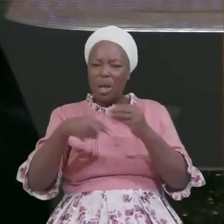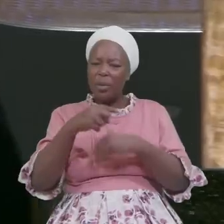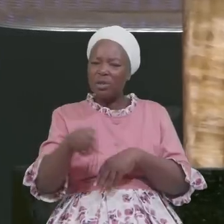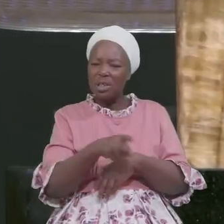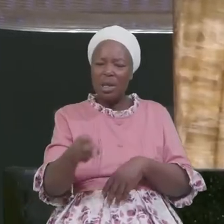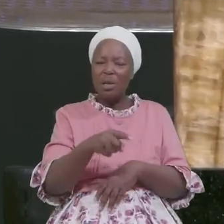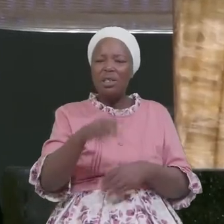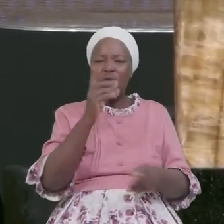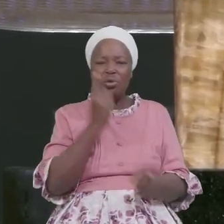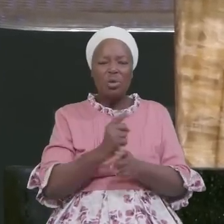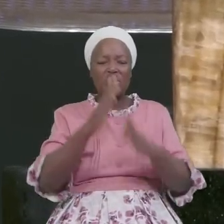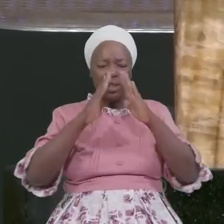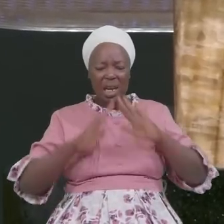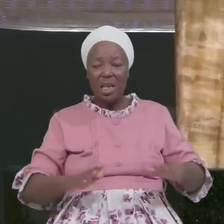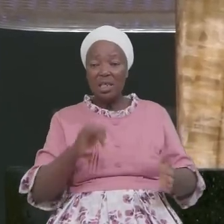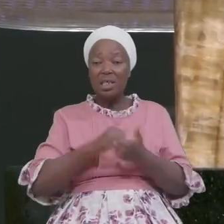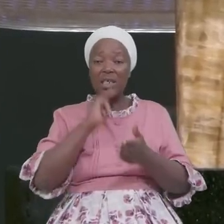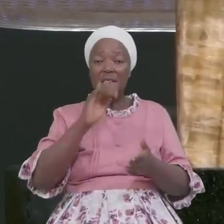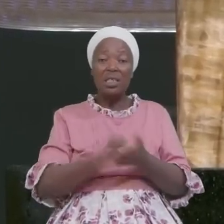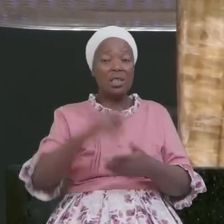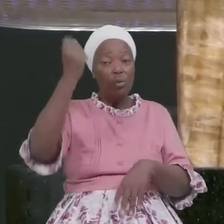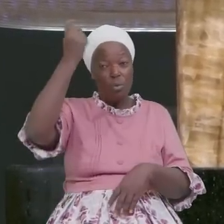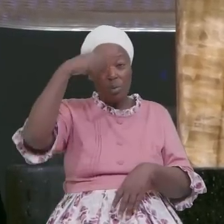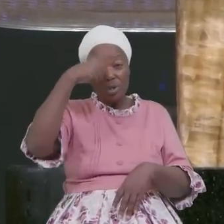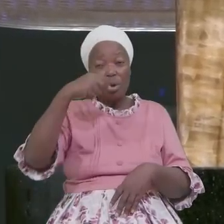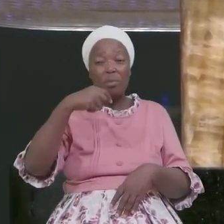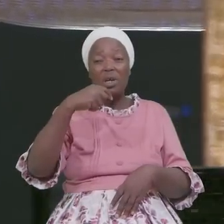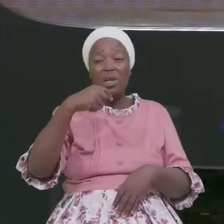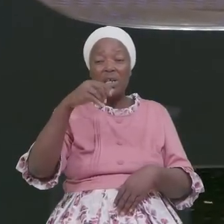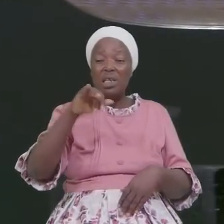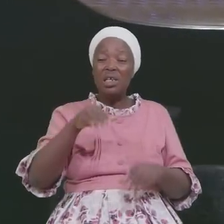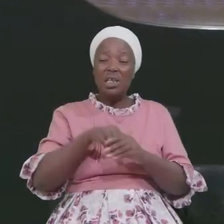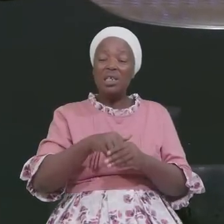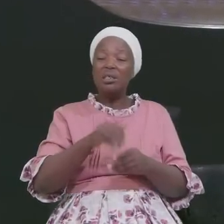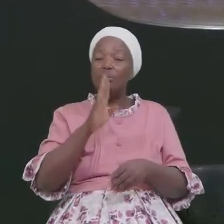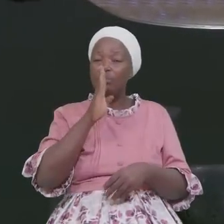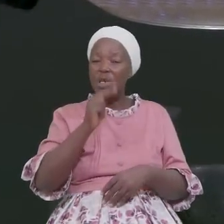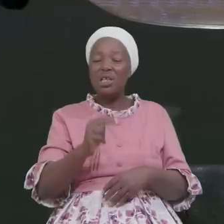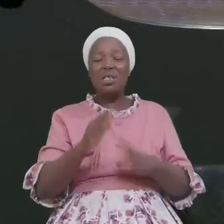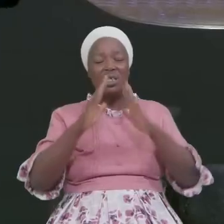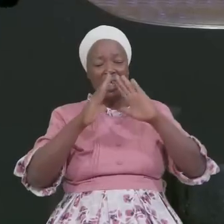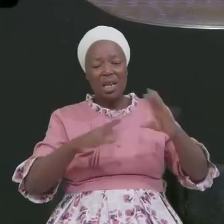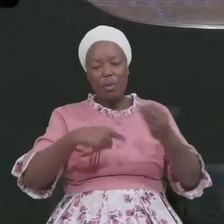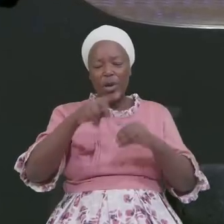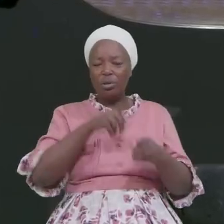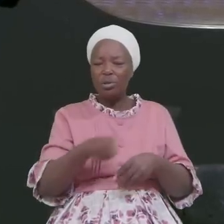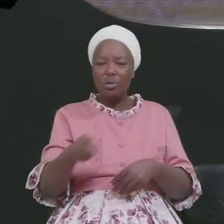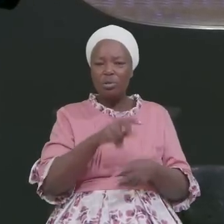that wisdom in being silent about those problems and